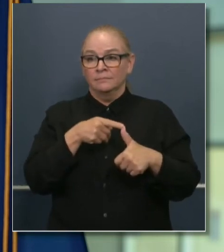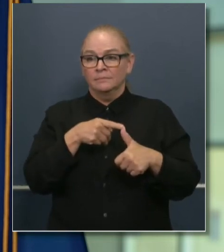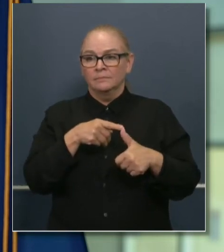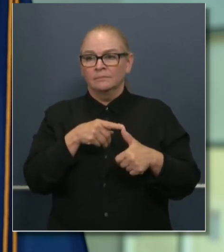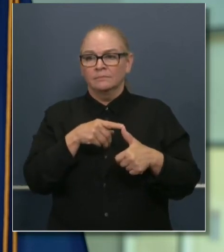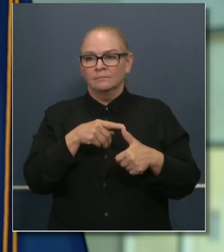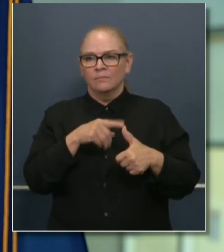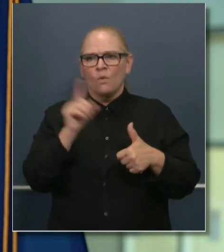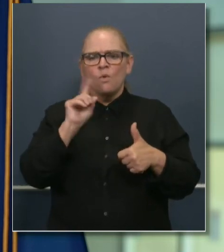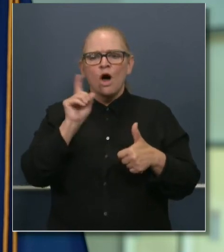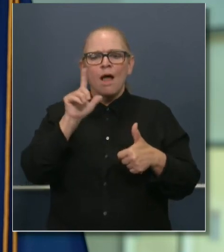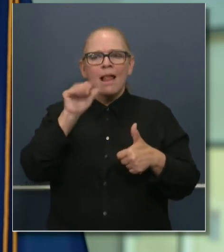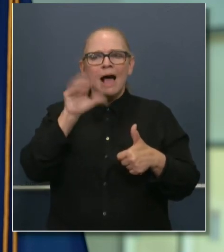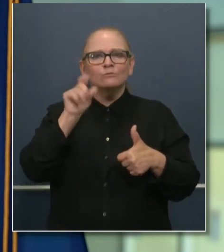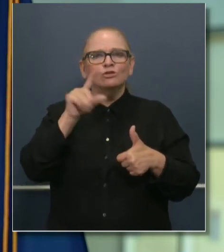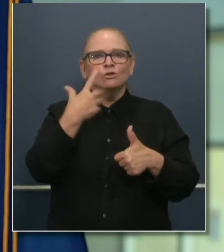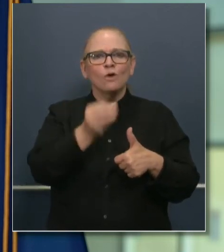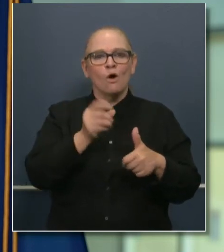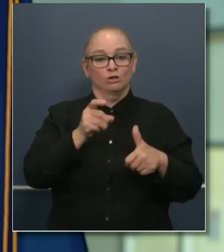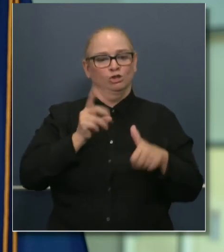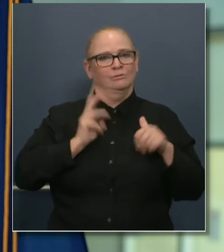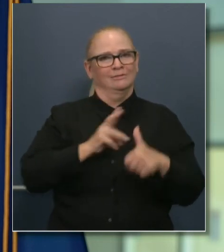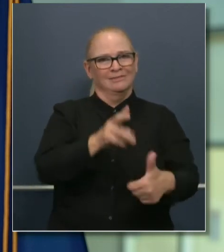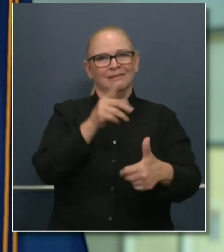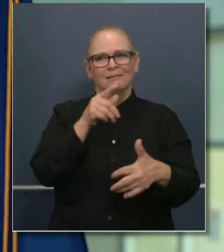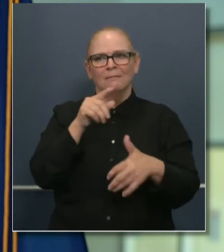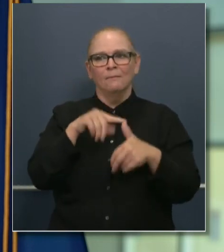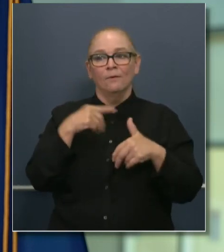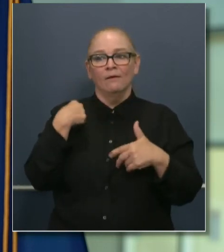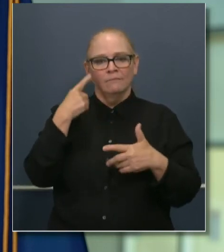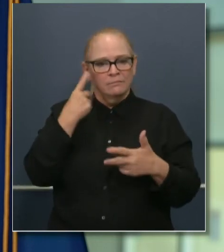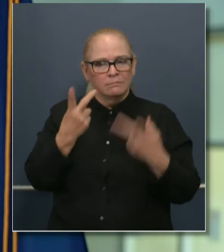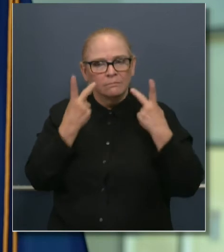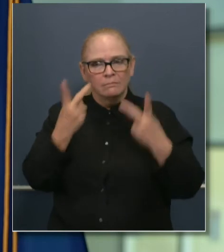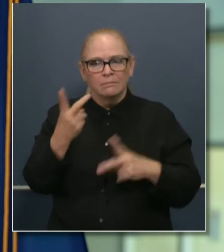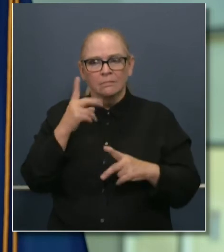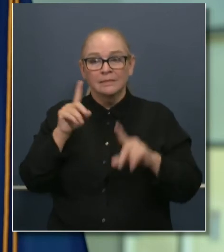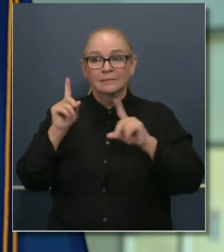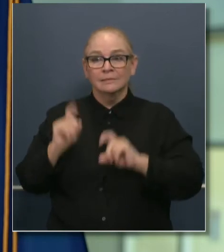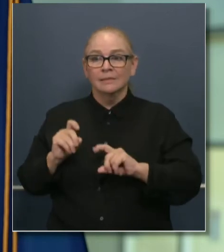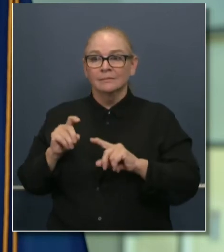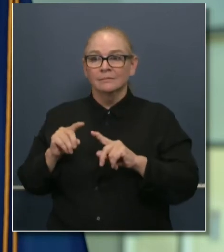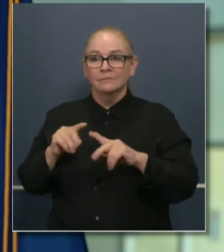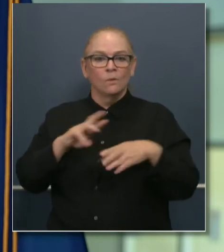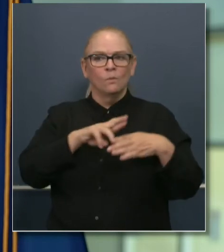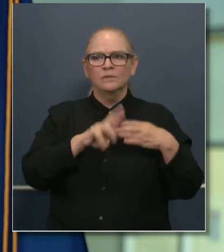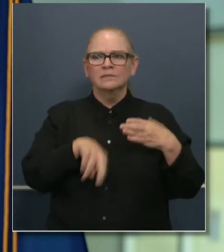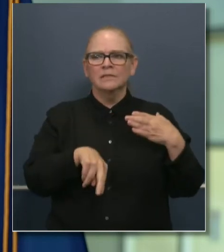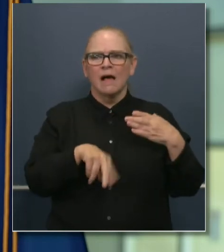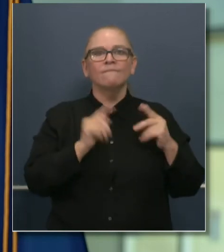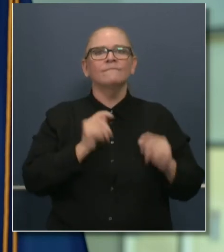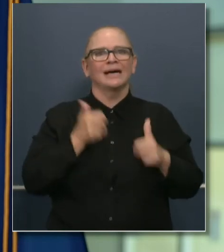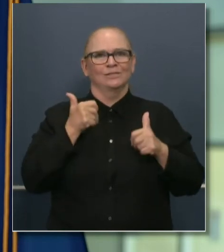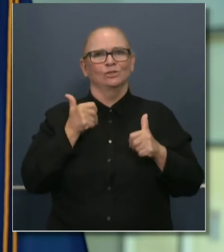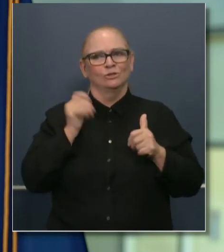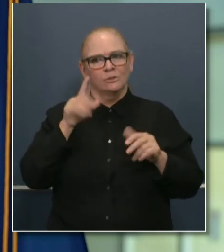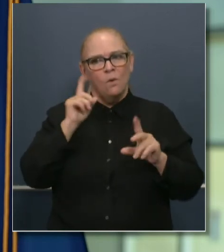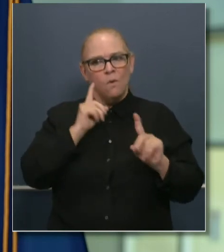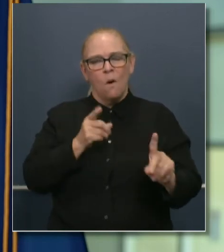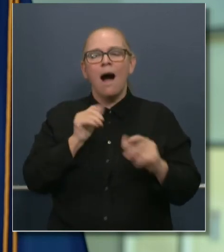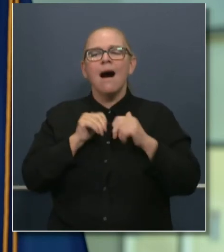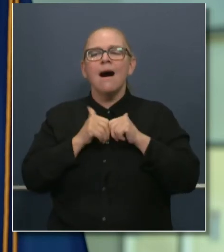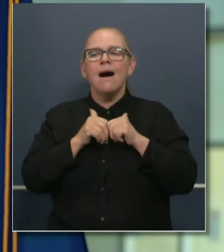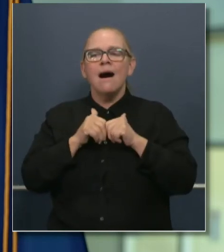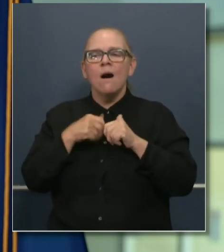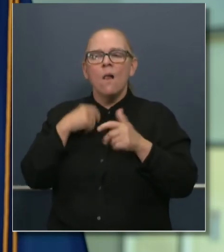experiencing increased turnaround times for our labs in California as a result of widespread testing across